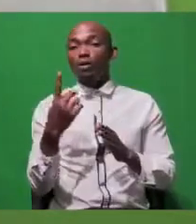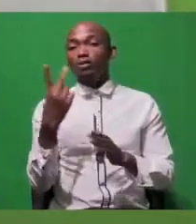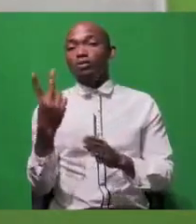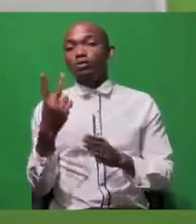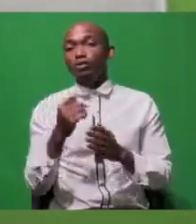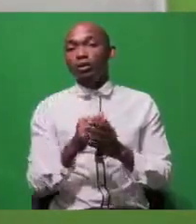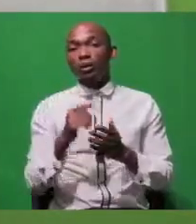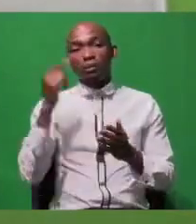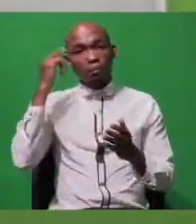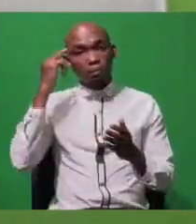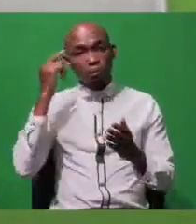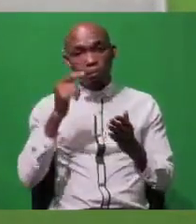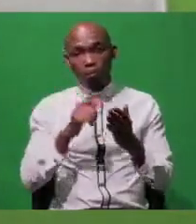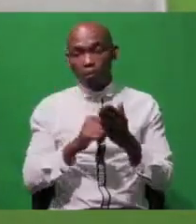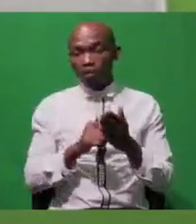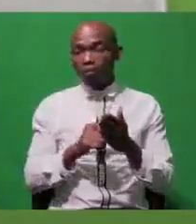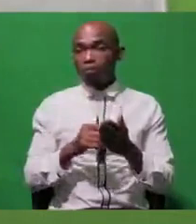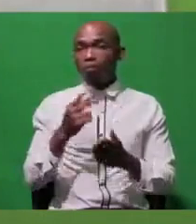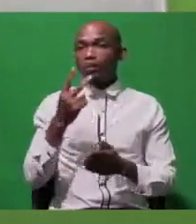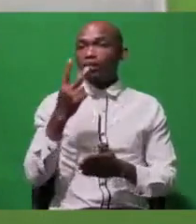2. It means